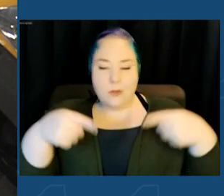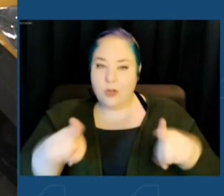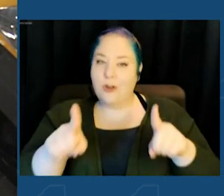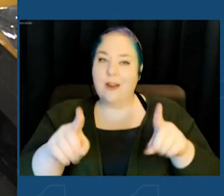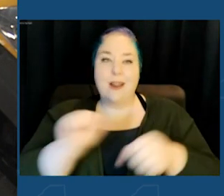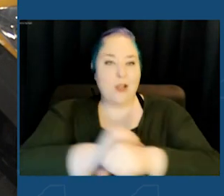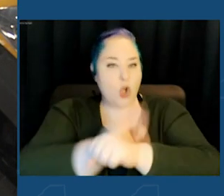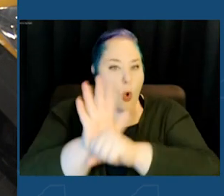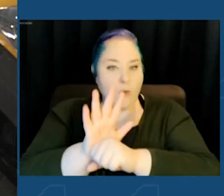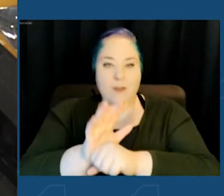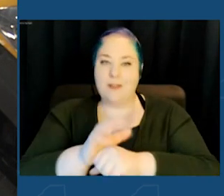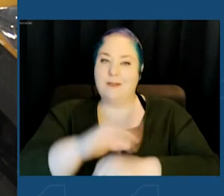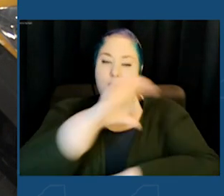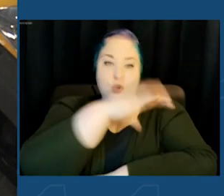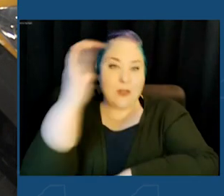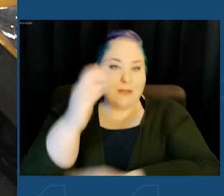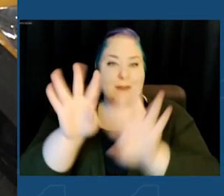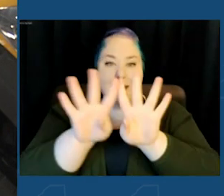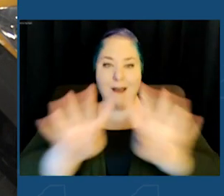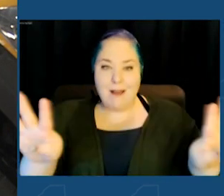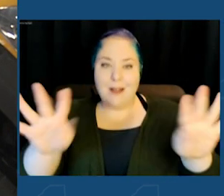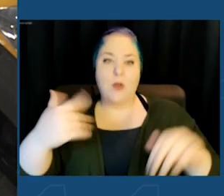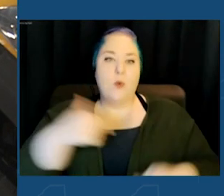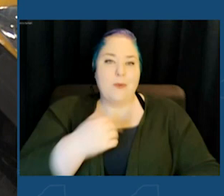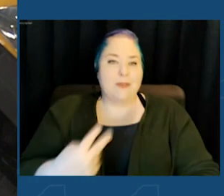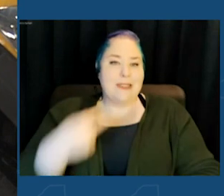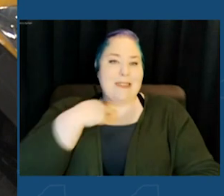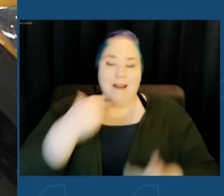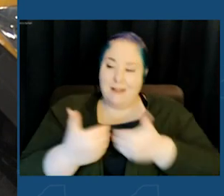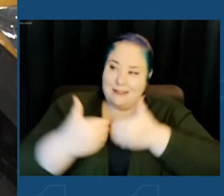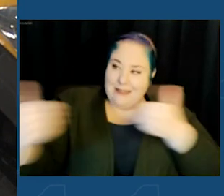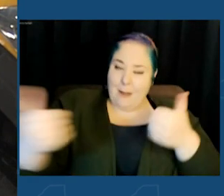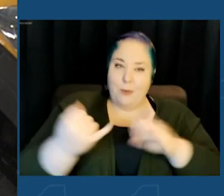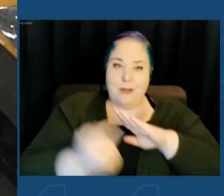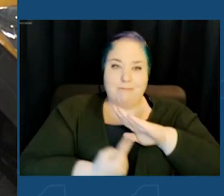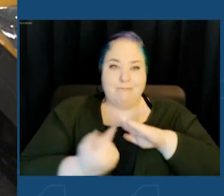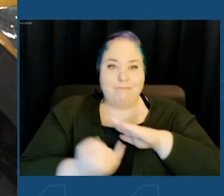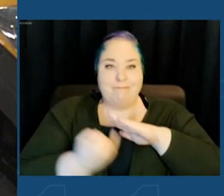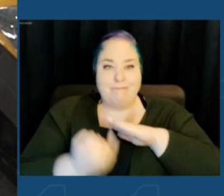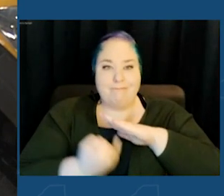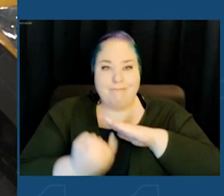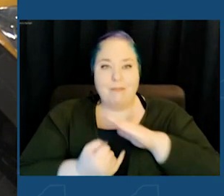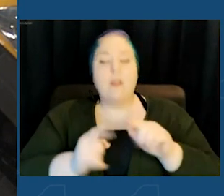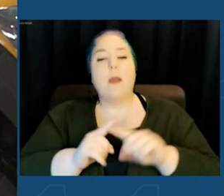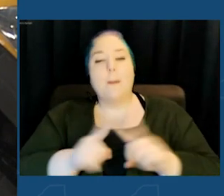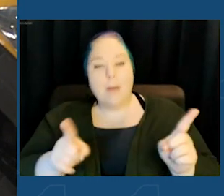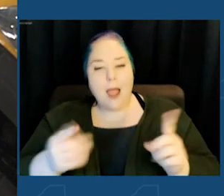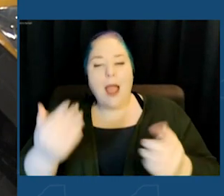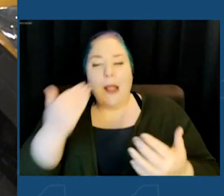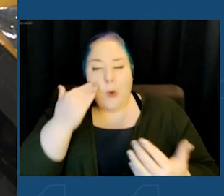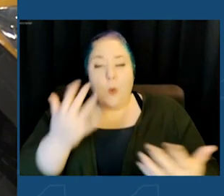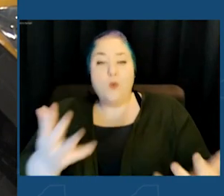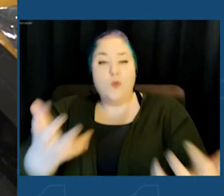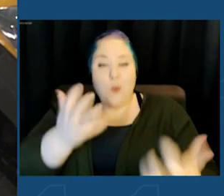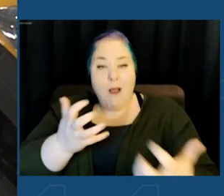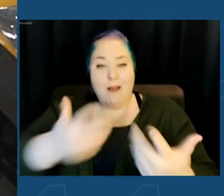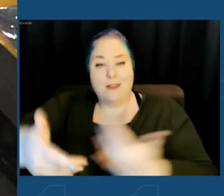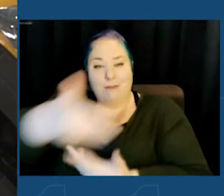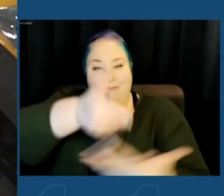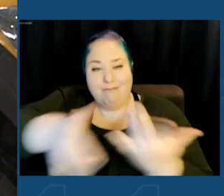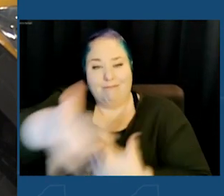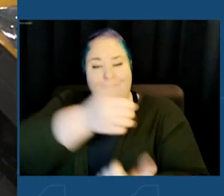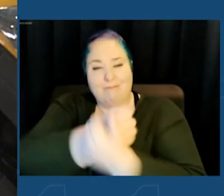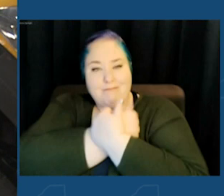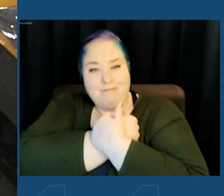Christmases and hanukkahs where people were separated so I know there's a strong desire to be with loved ones at this time but